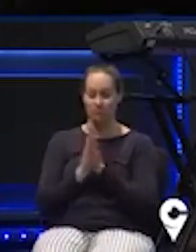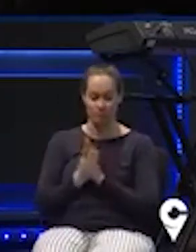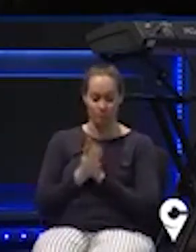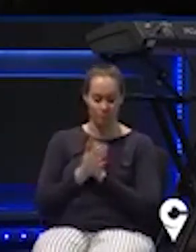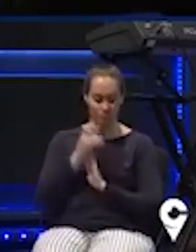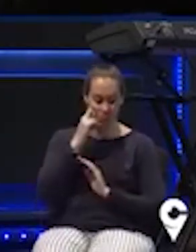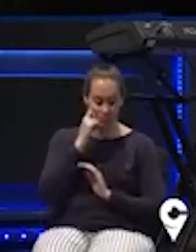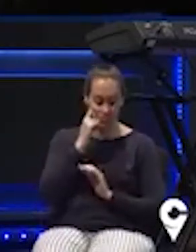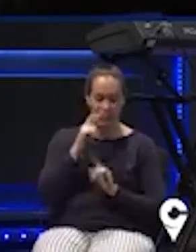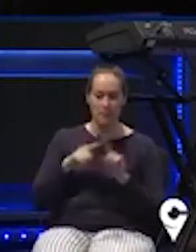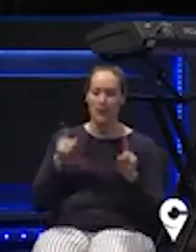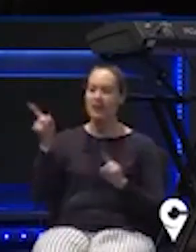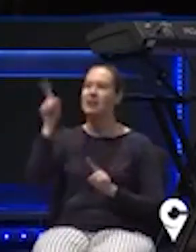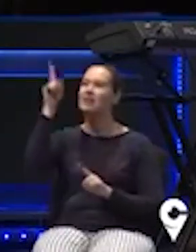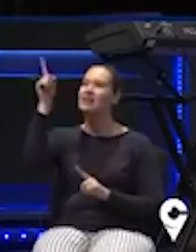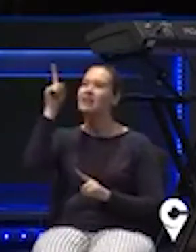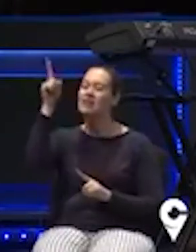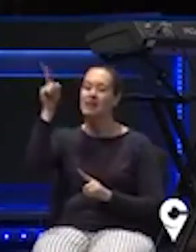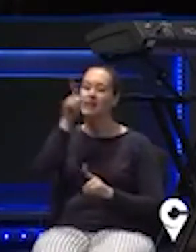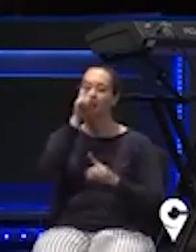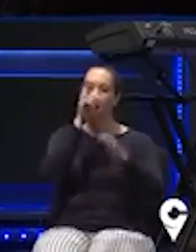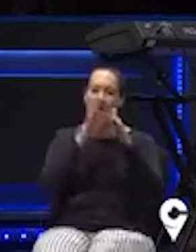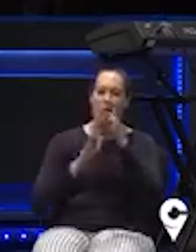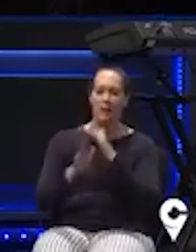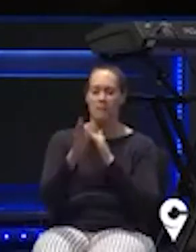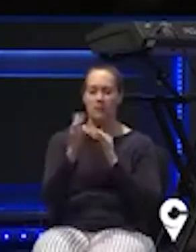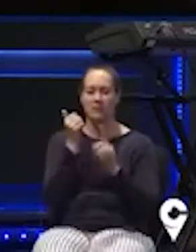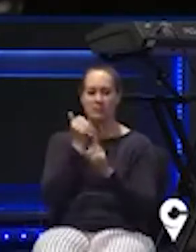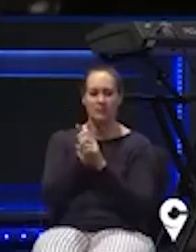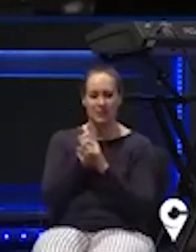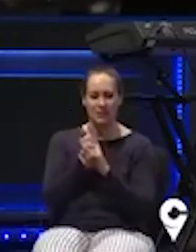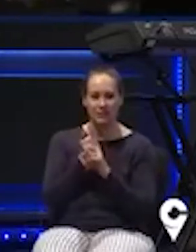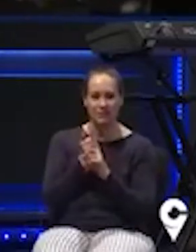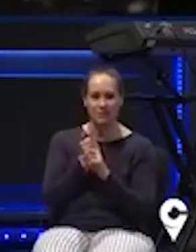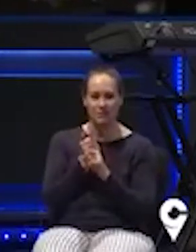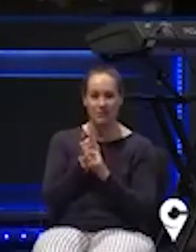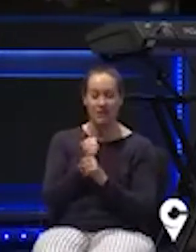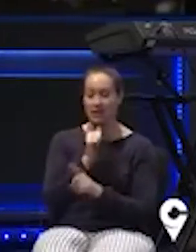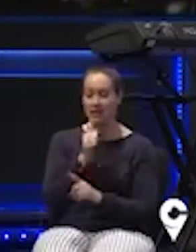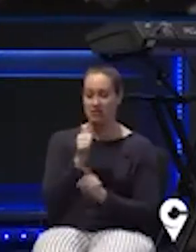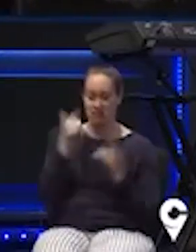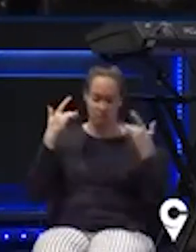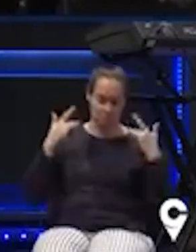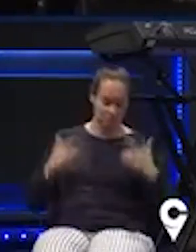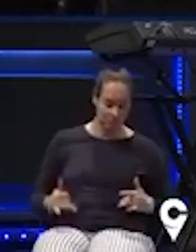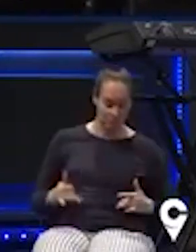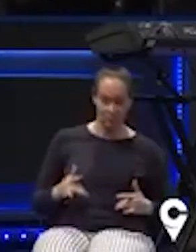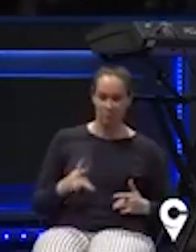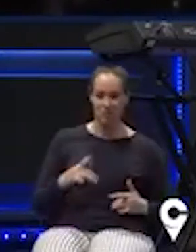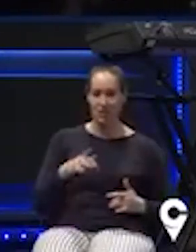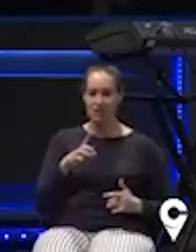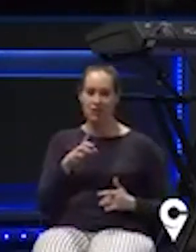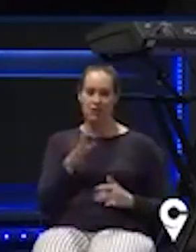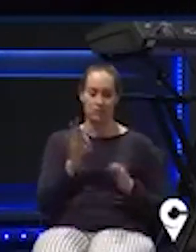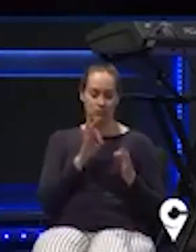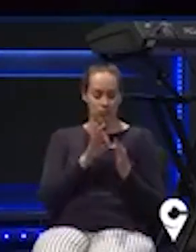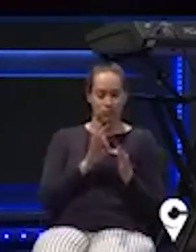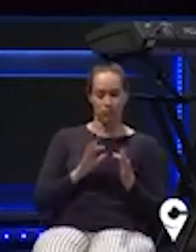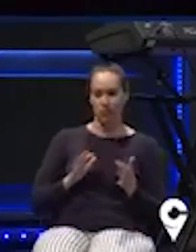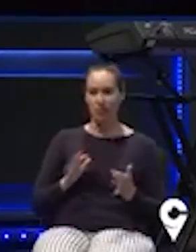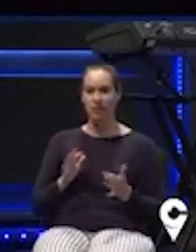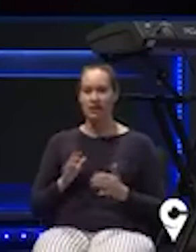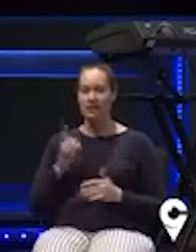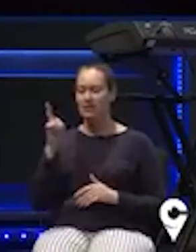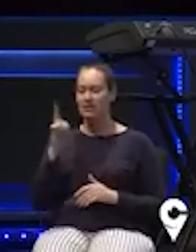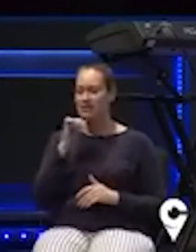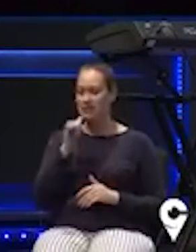appearance of man, he humbled himself. Jesus did not empty himself of divinity. He did not empty himself of the miraculous. That